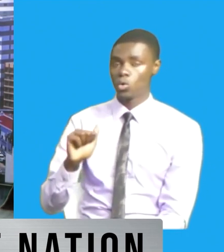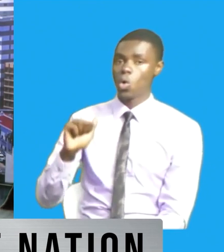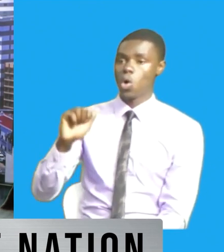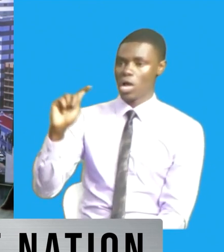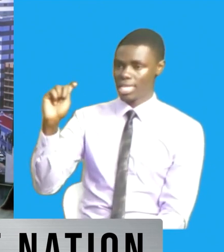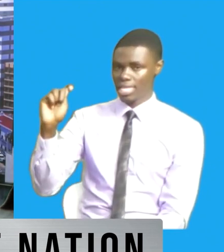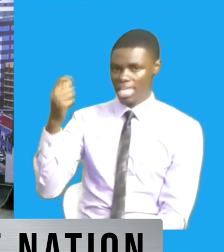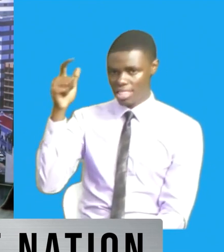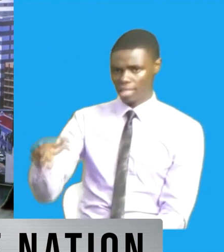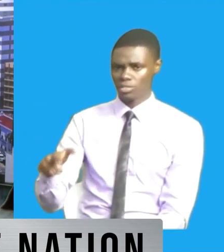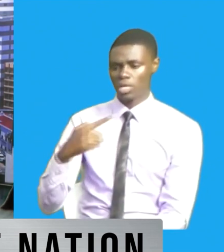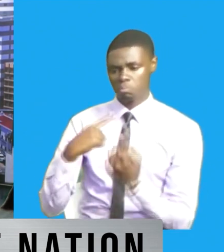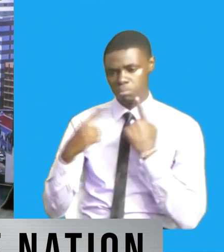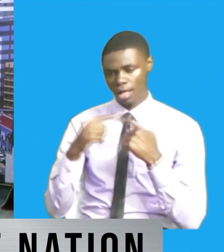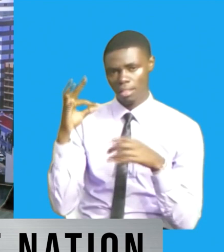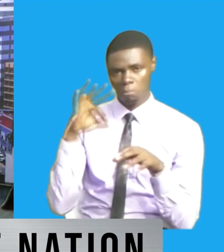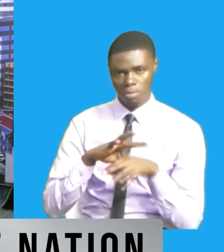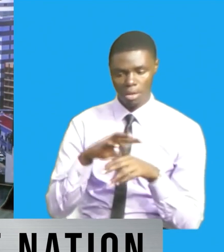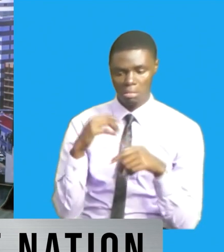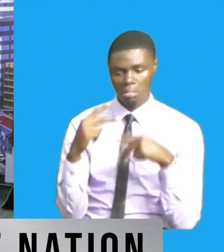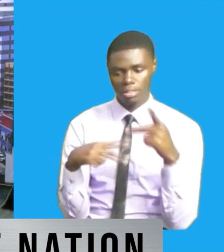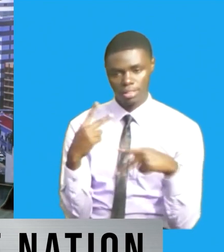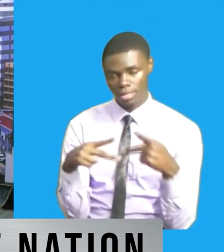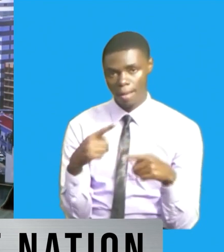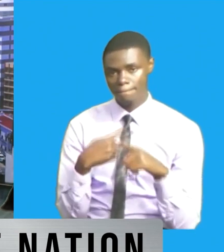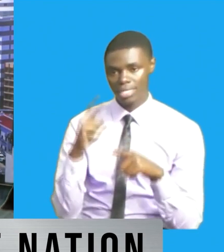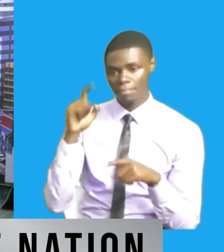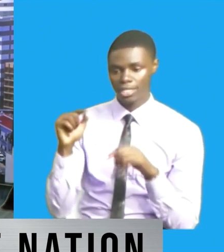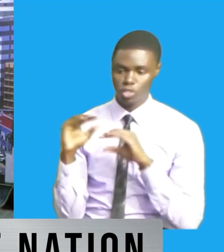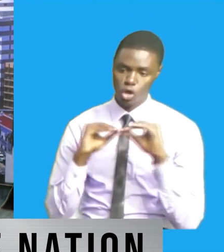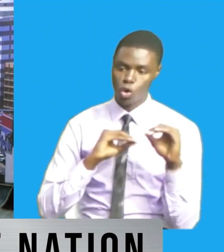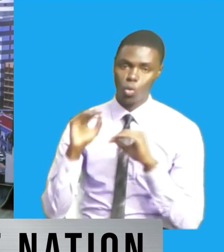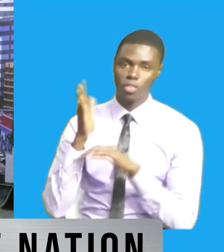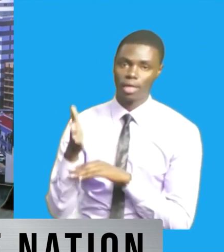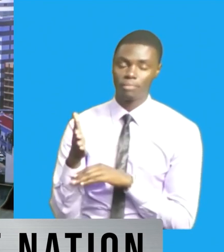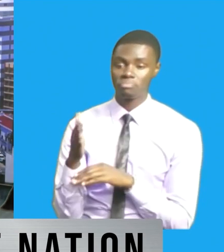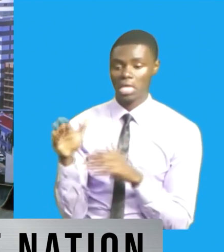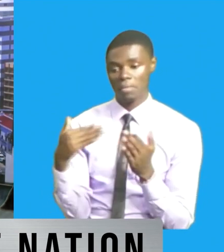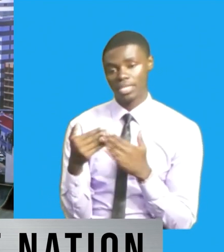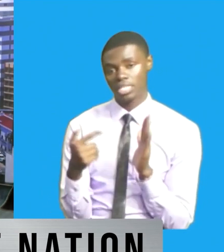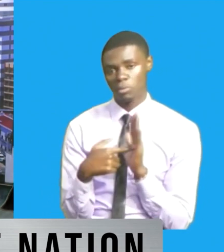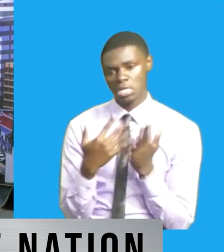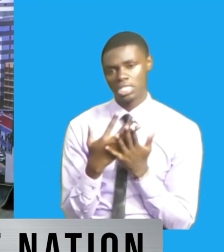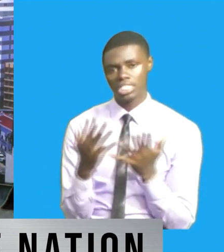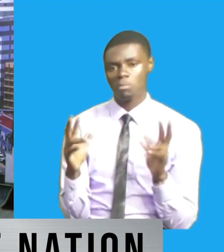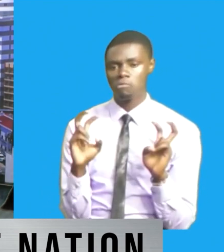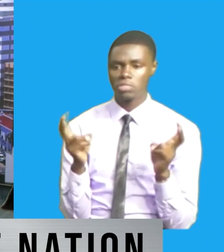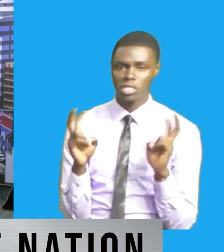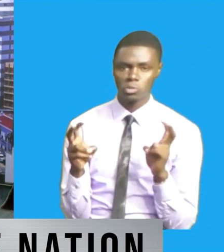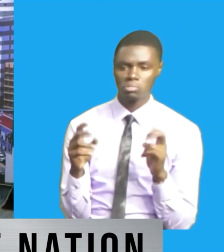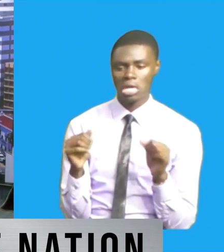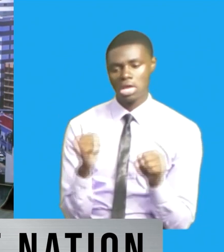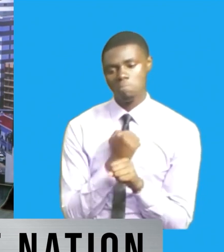referendum baadaye. It's a process, but we need to go there because imefikia mahali some of these issues